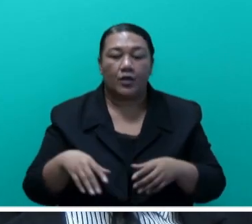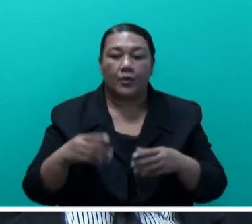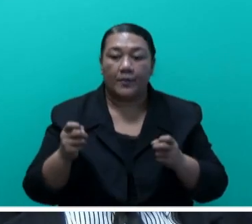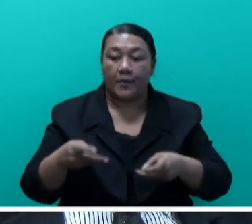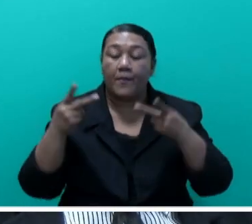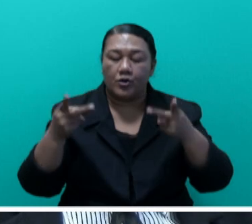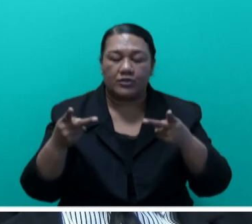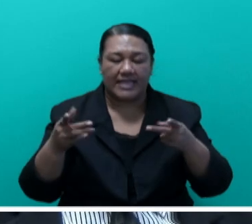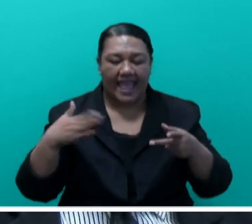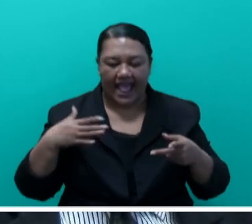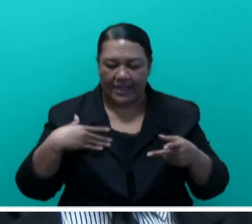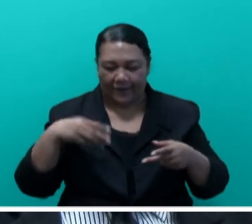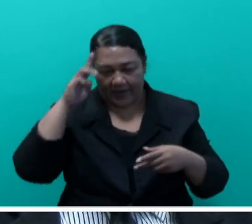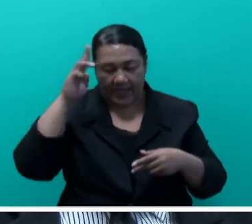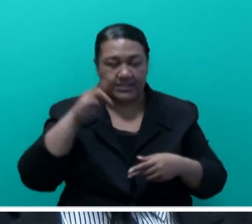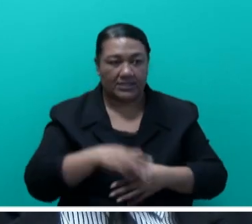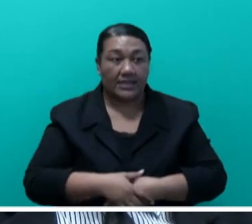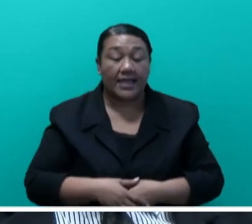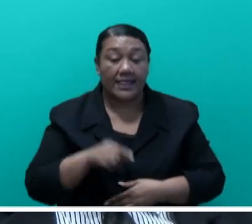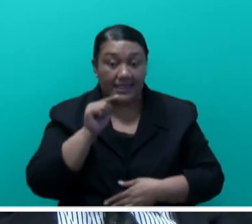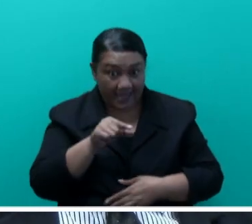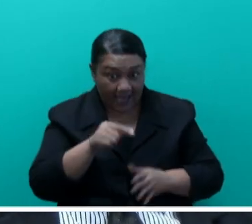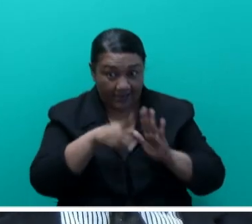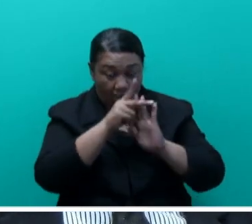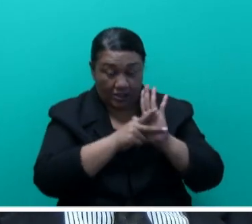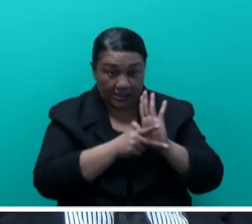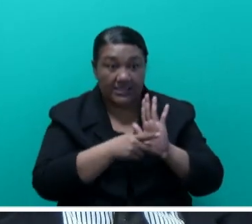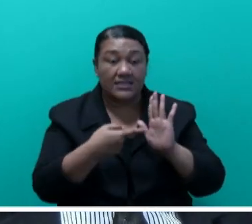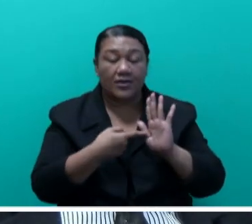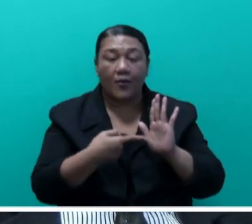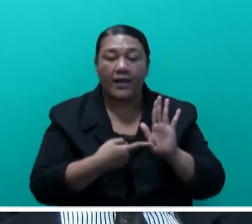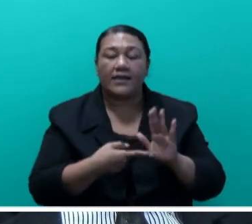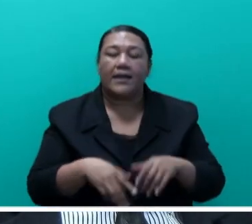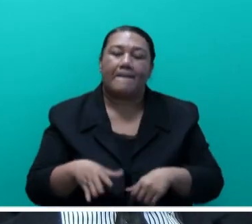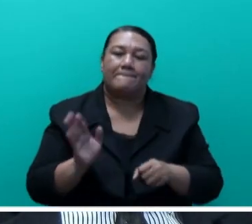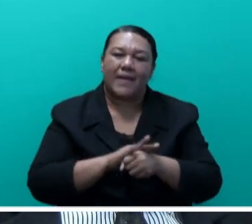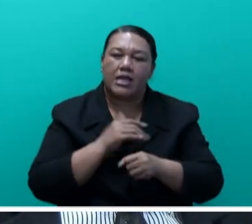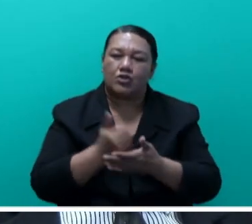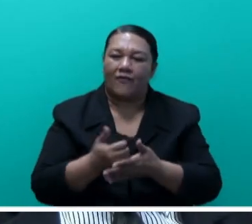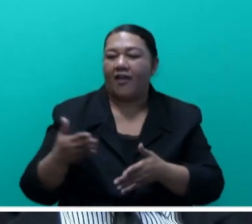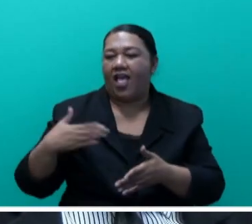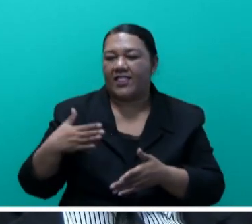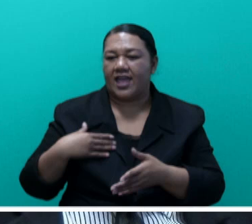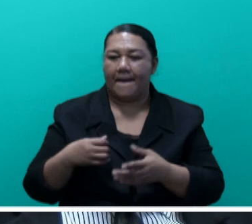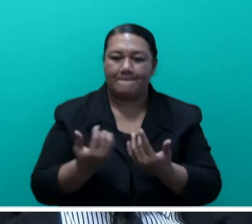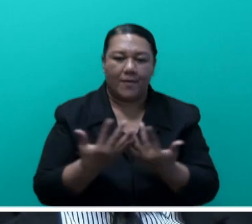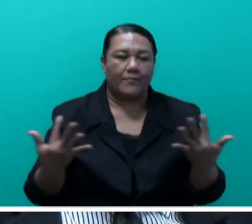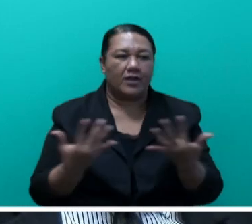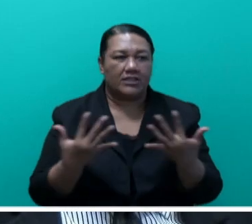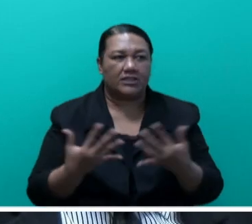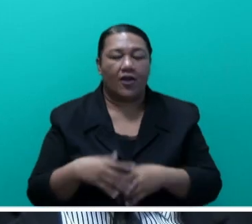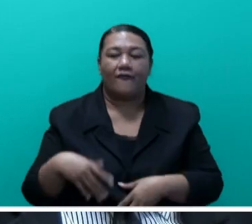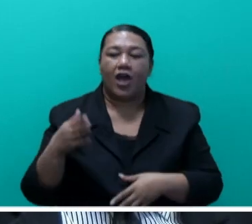nation. This, in turn, will lead to a healthier, happier population with fewer